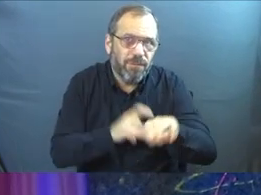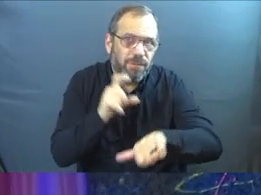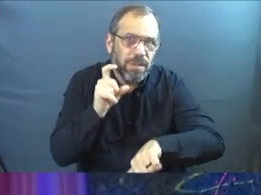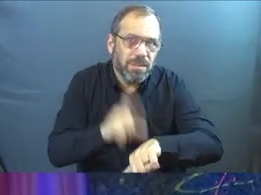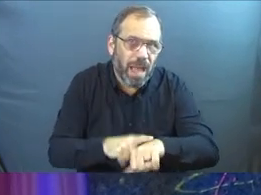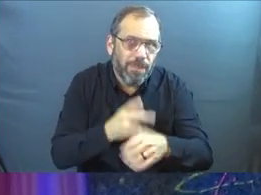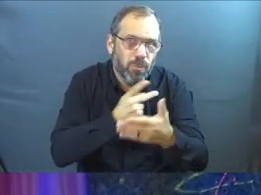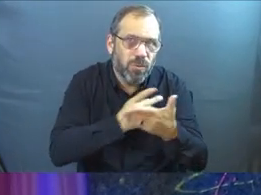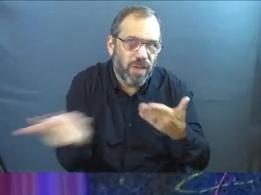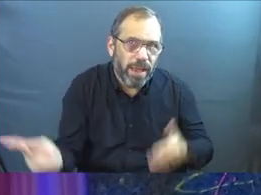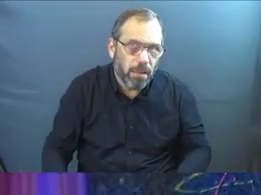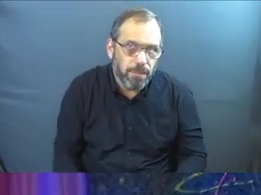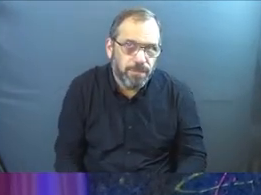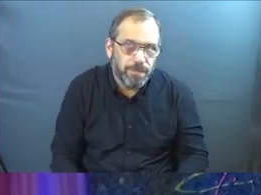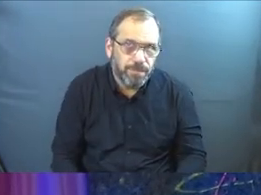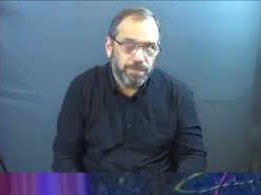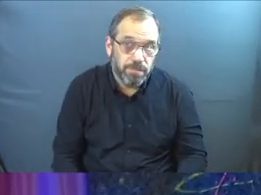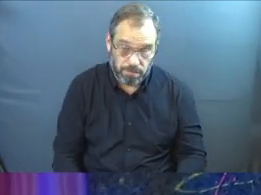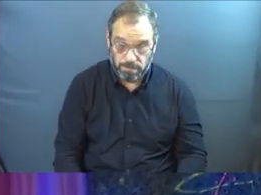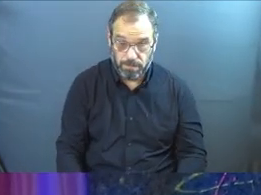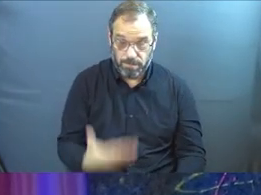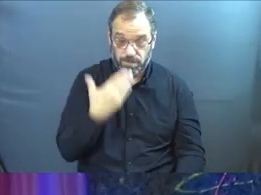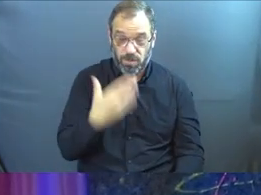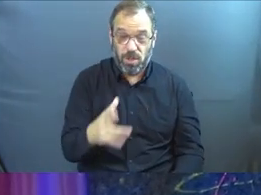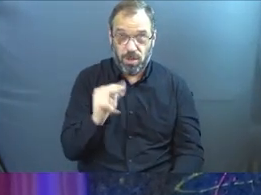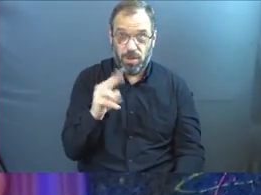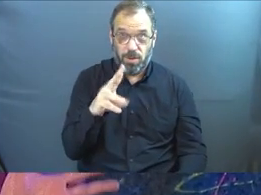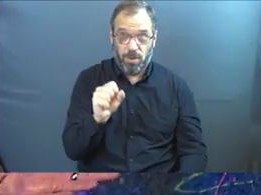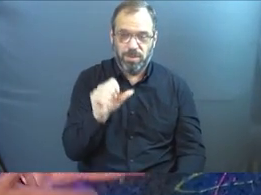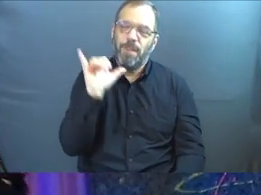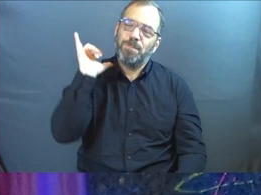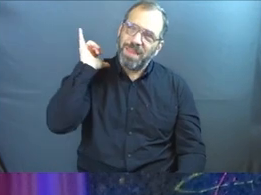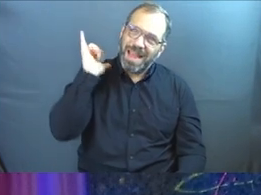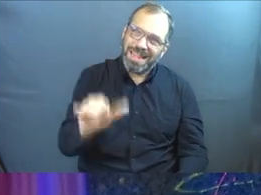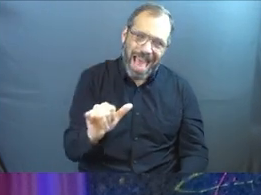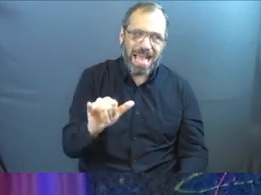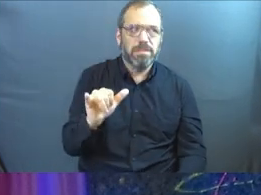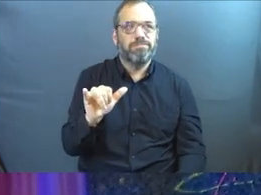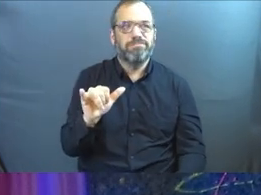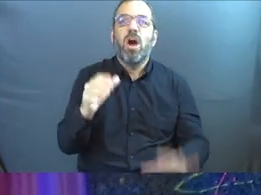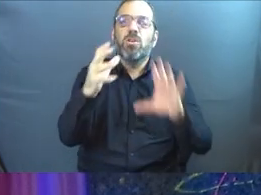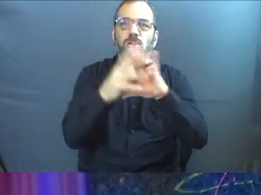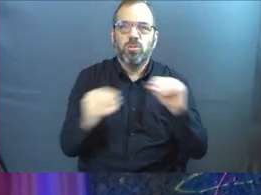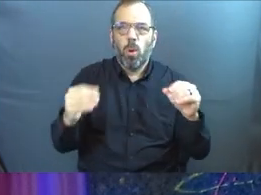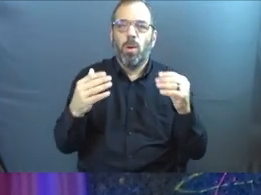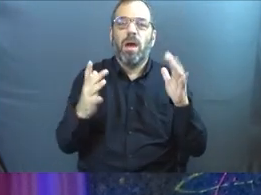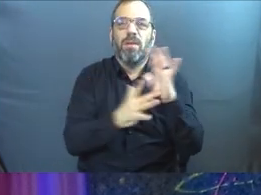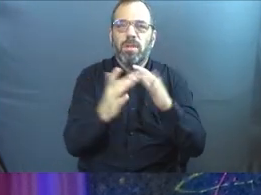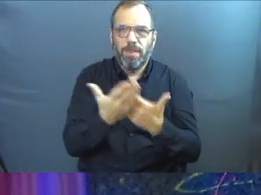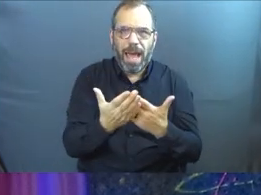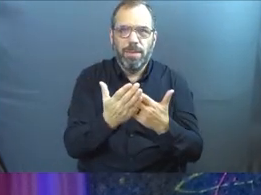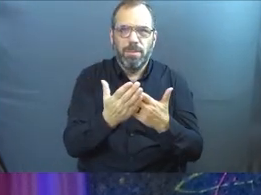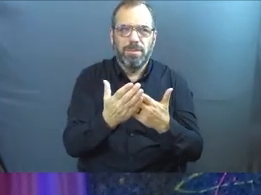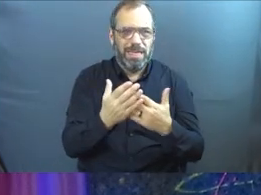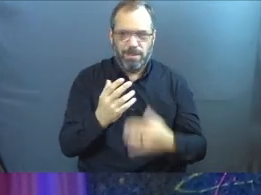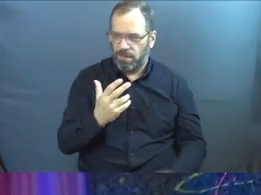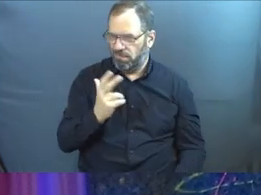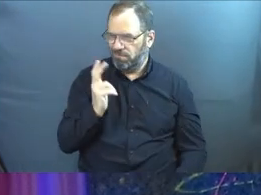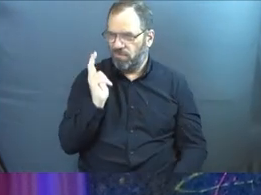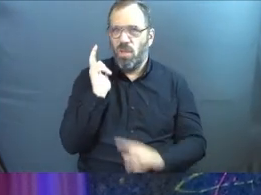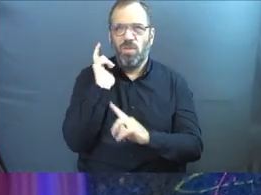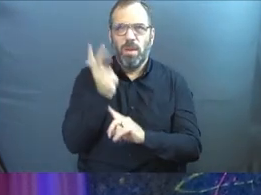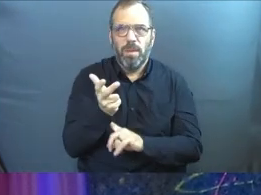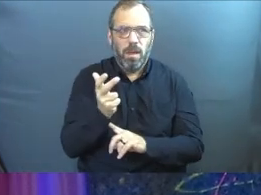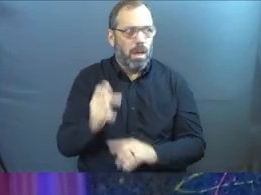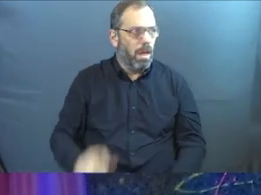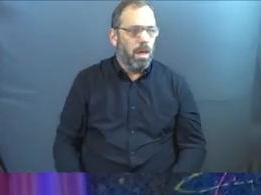time you fail. Isn't that good news? So that's essentially the story of the Bible there just in a couple of minutes.